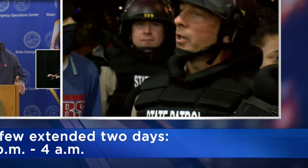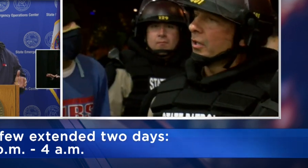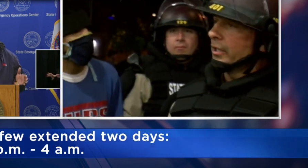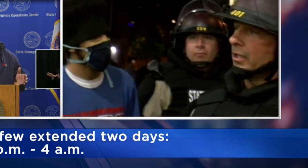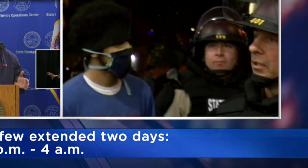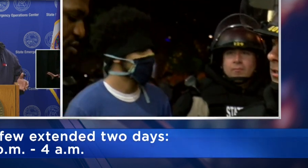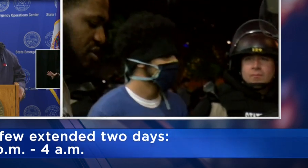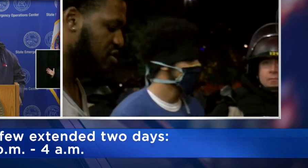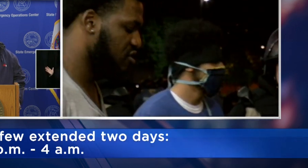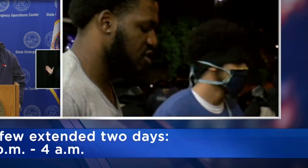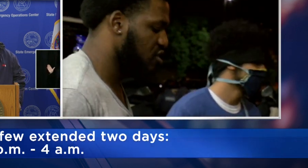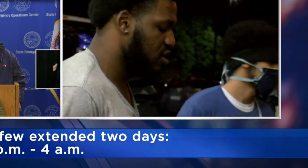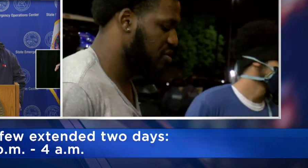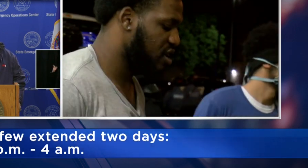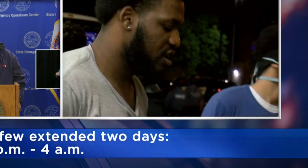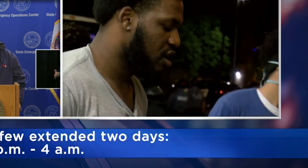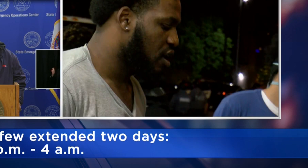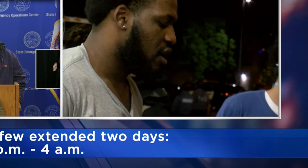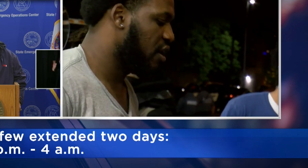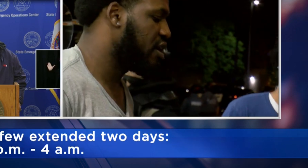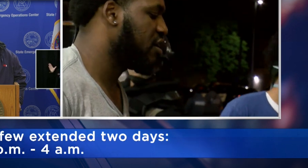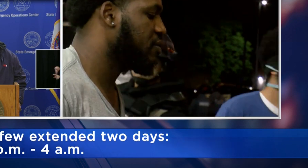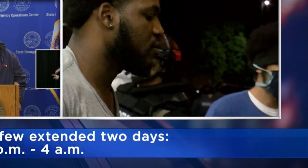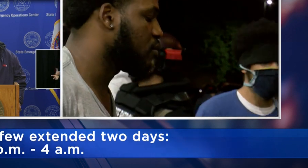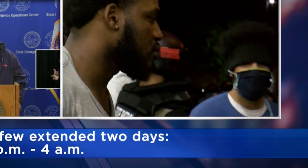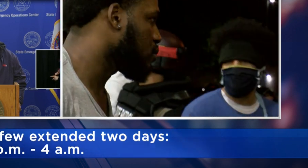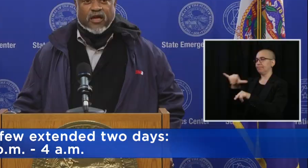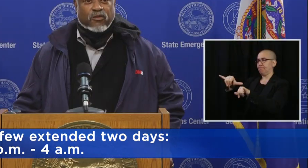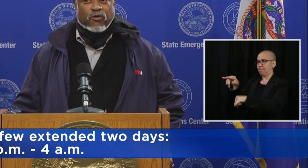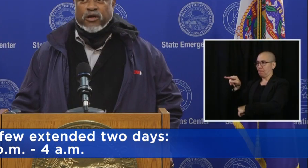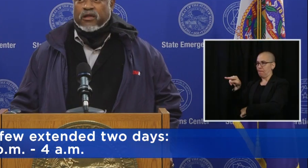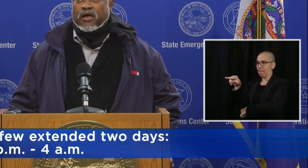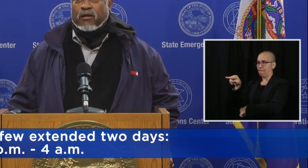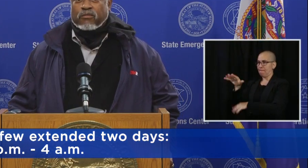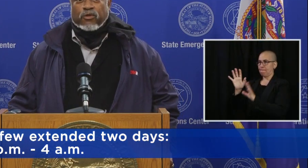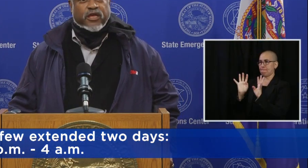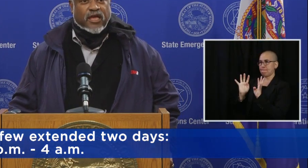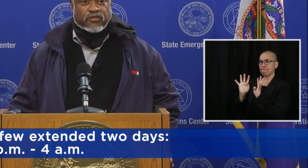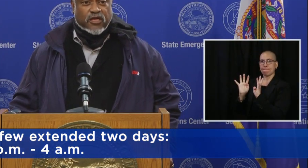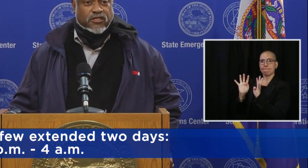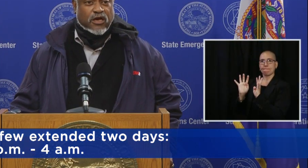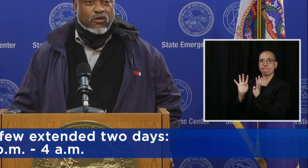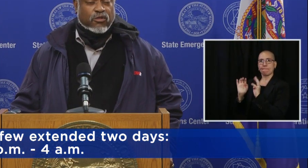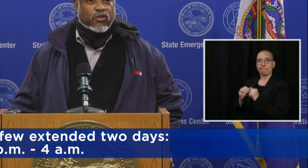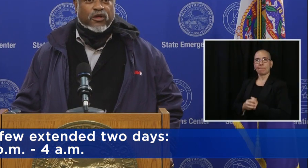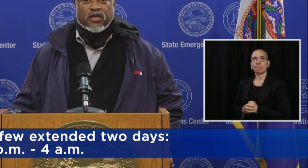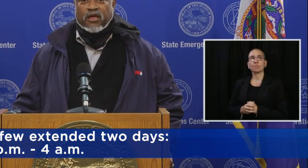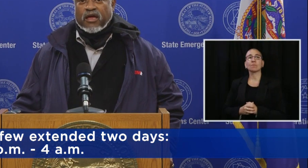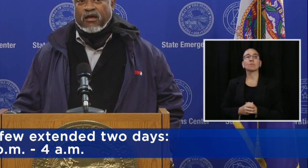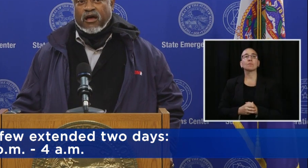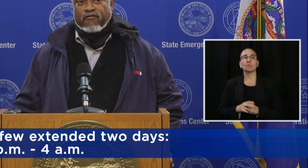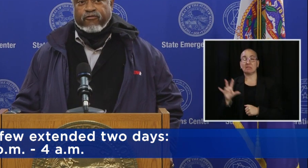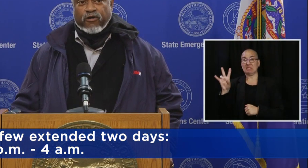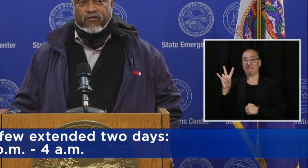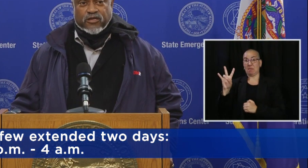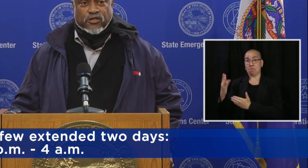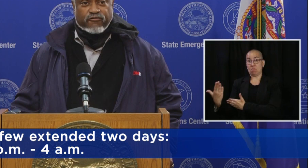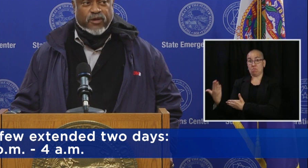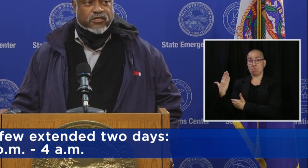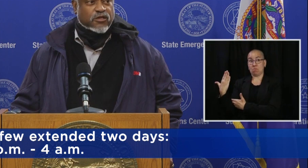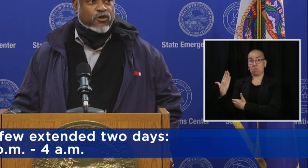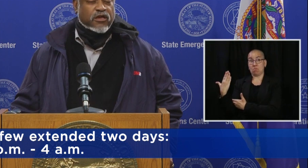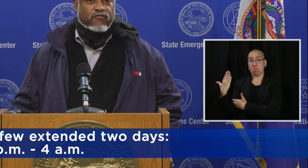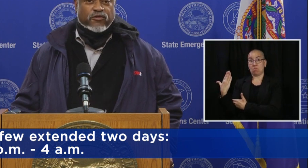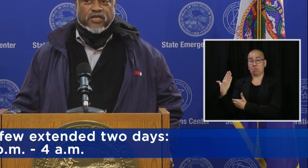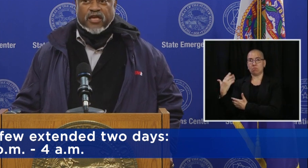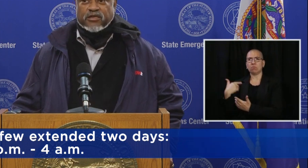Today, we started the morning out 7 o'clock in the morning looking at the intel, looking for additional